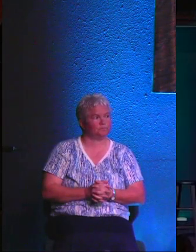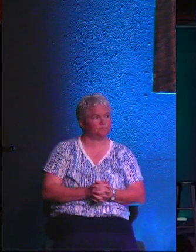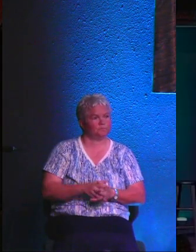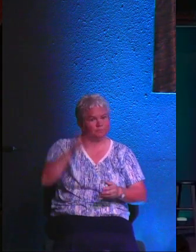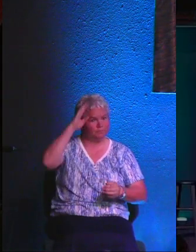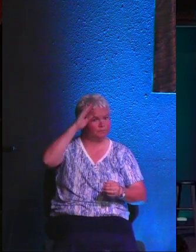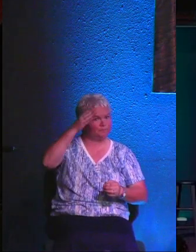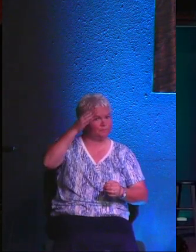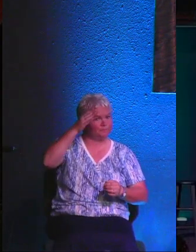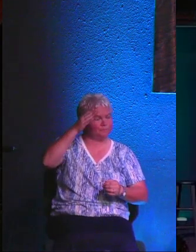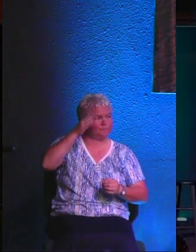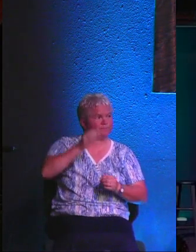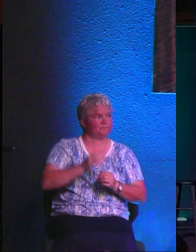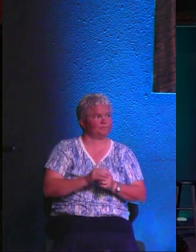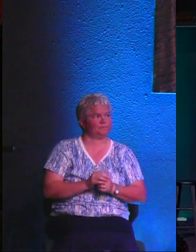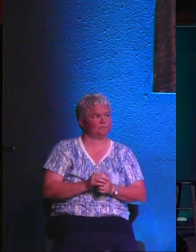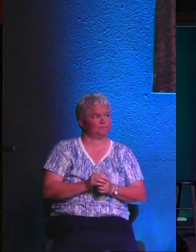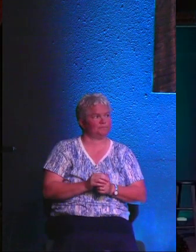Hi,